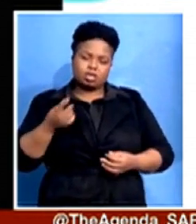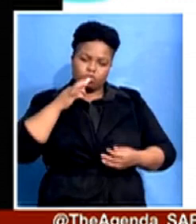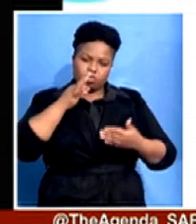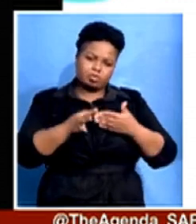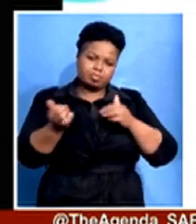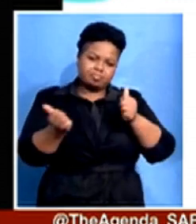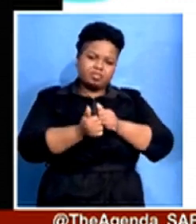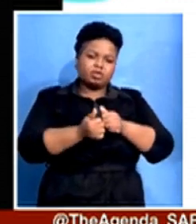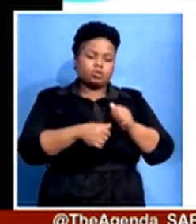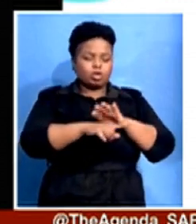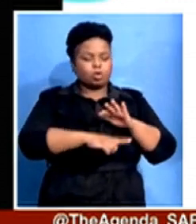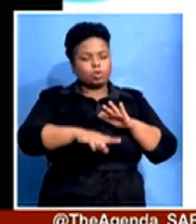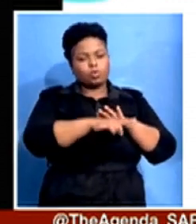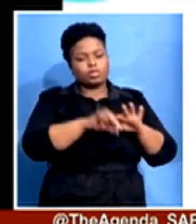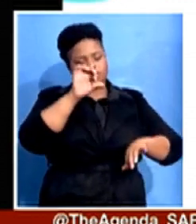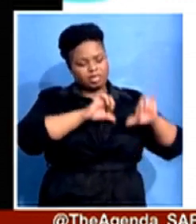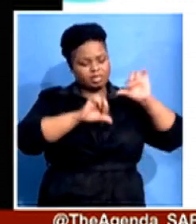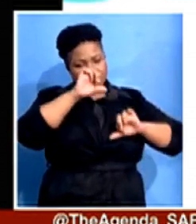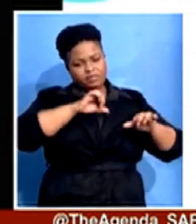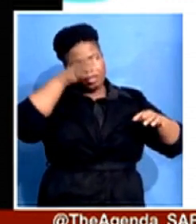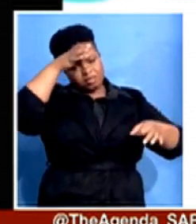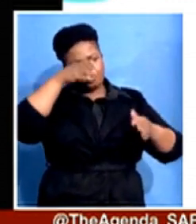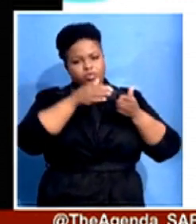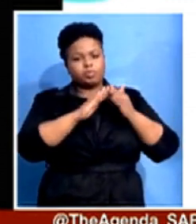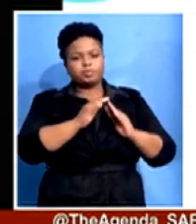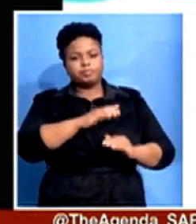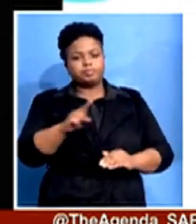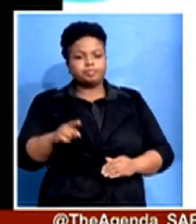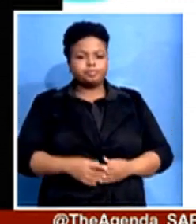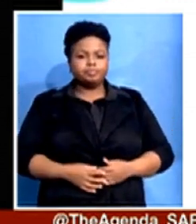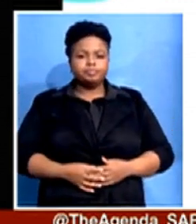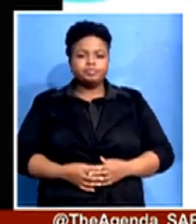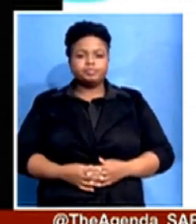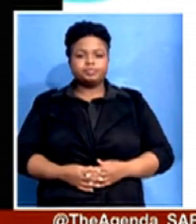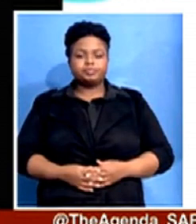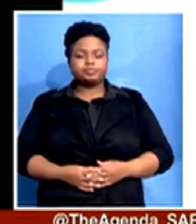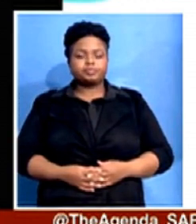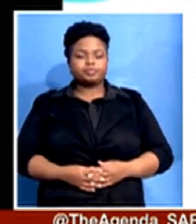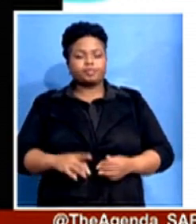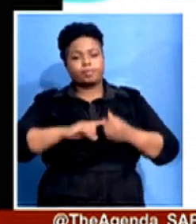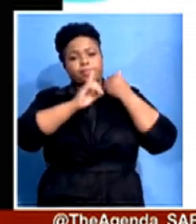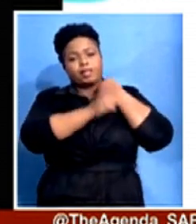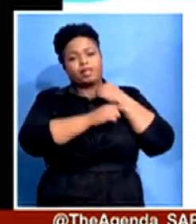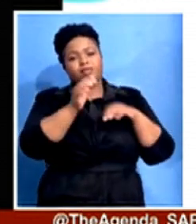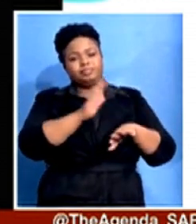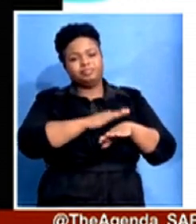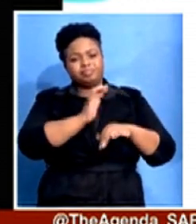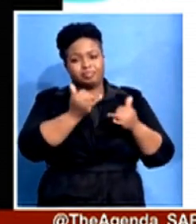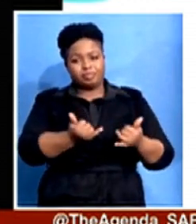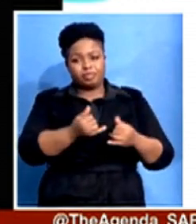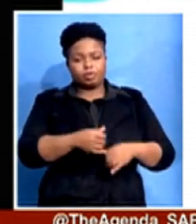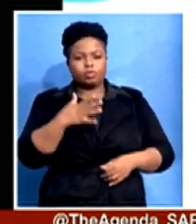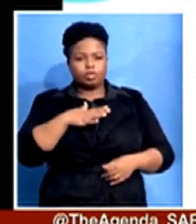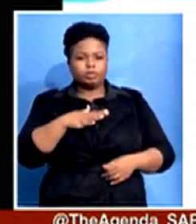scientific community. Lastly, I also want to reflect on the diagnostics test, particularly for